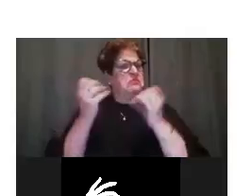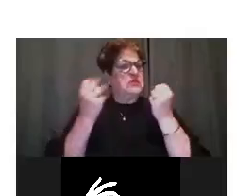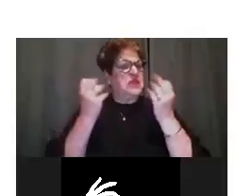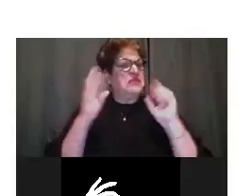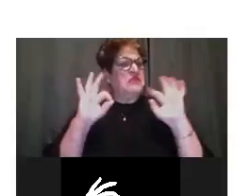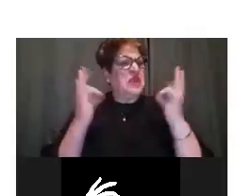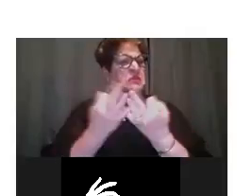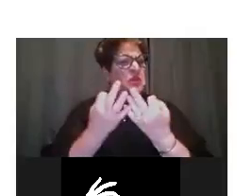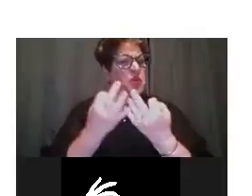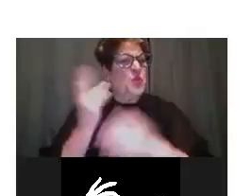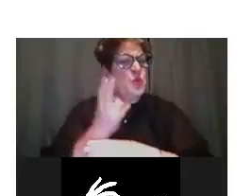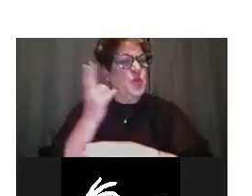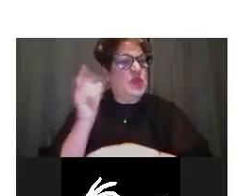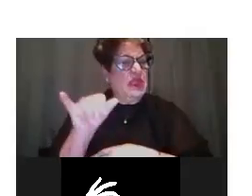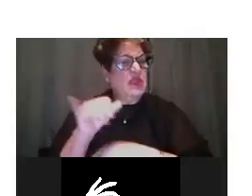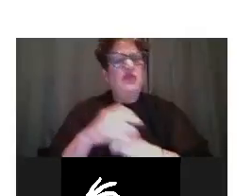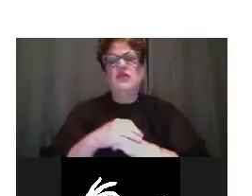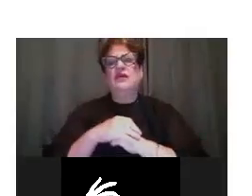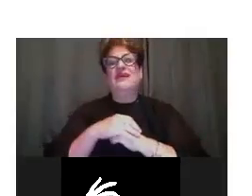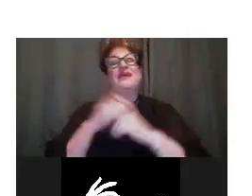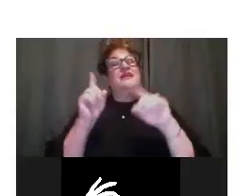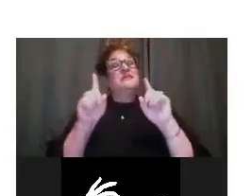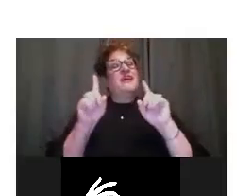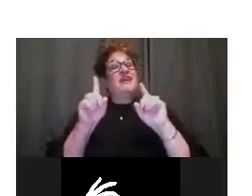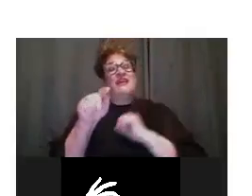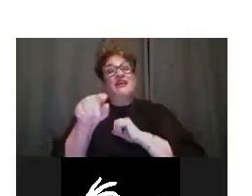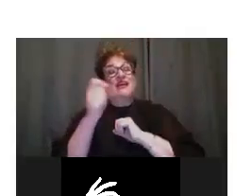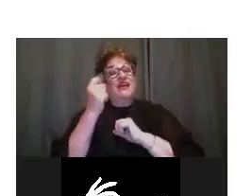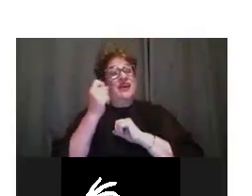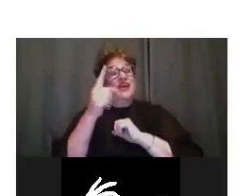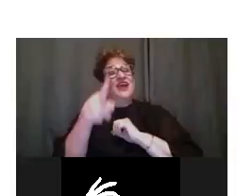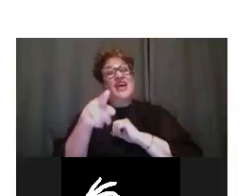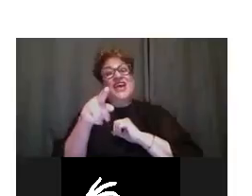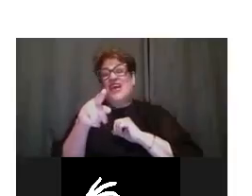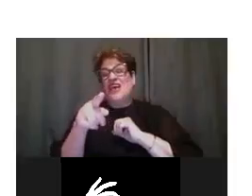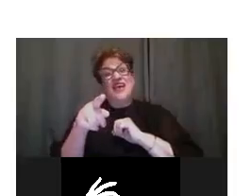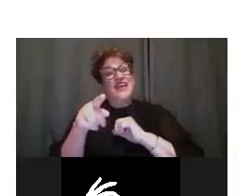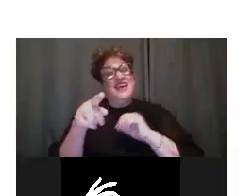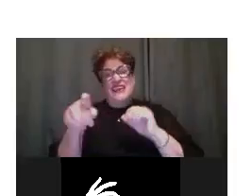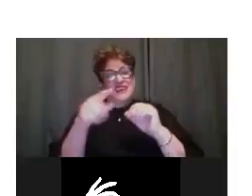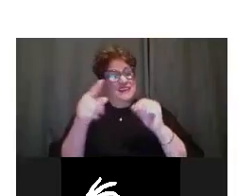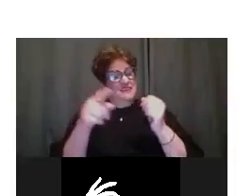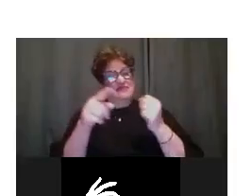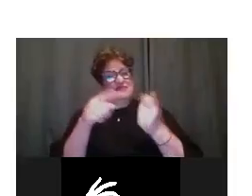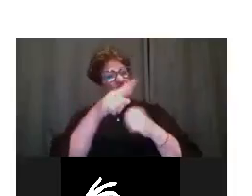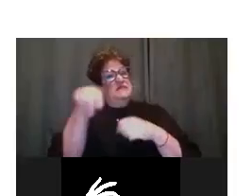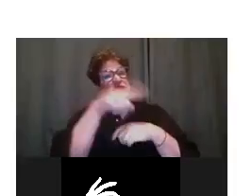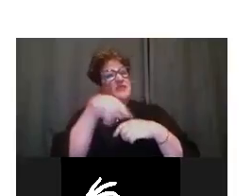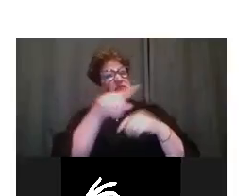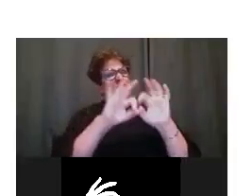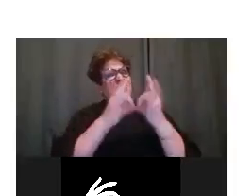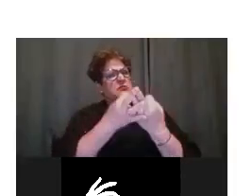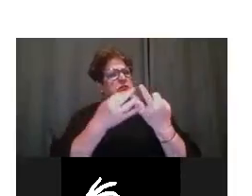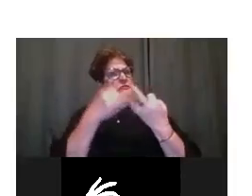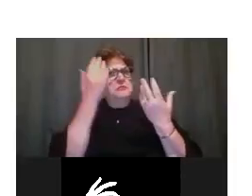are many ways in which families have difficulty in knowing about the particular service